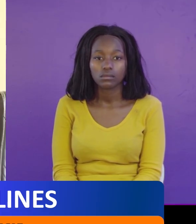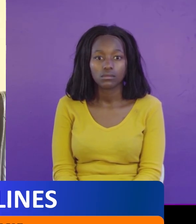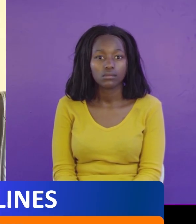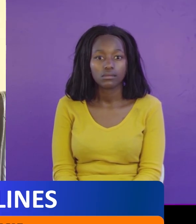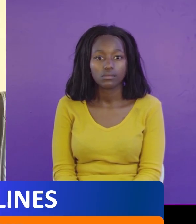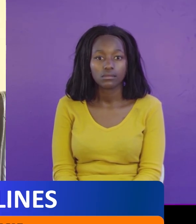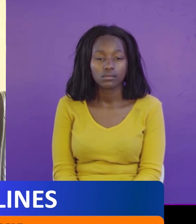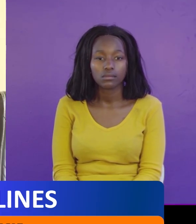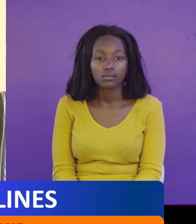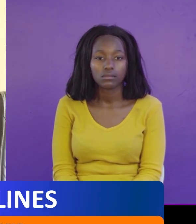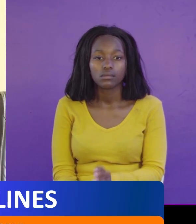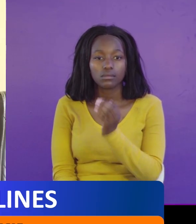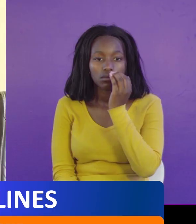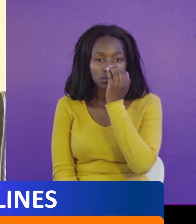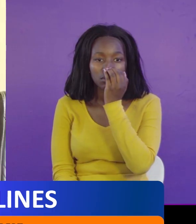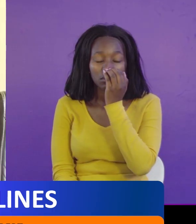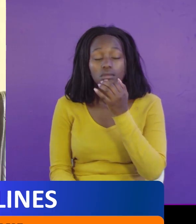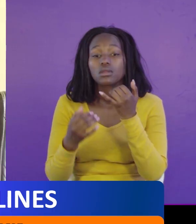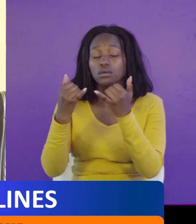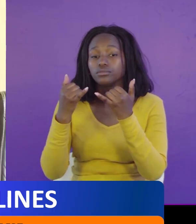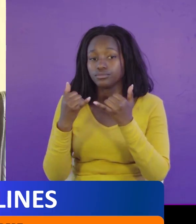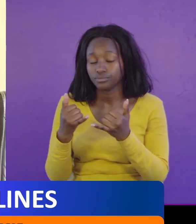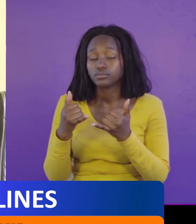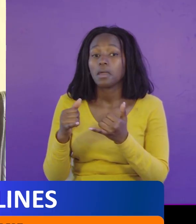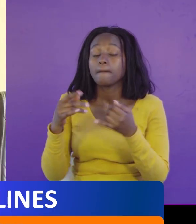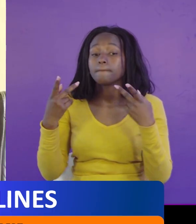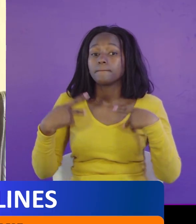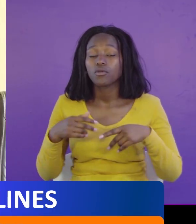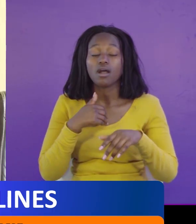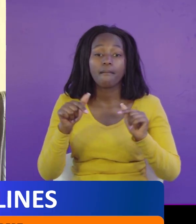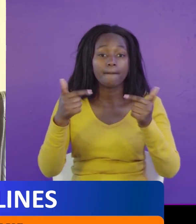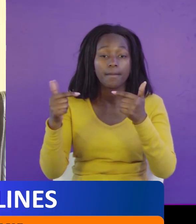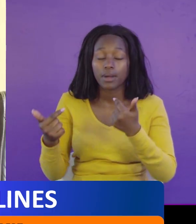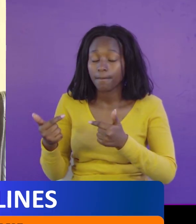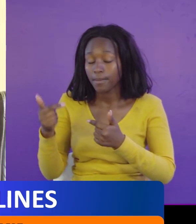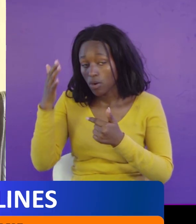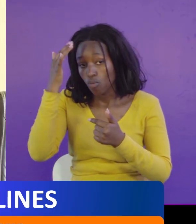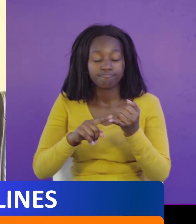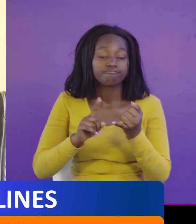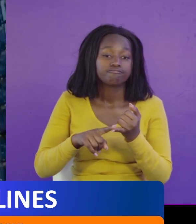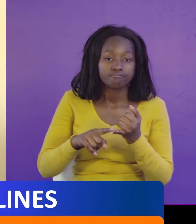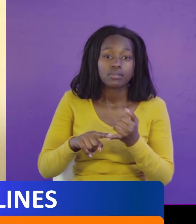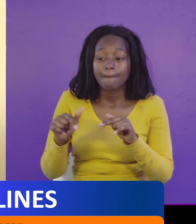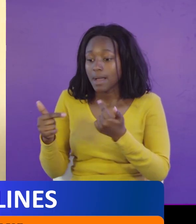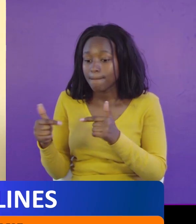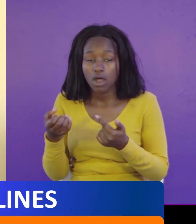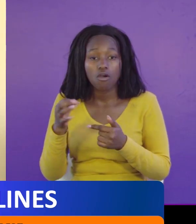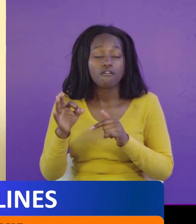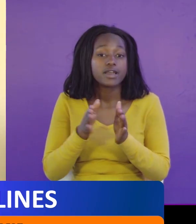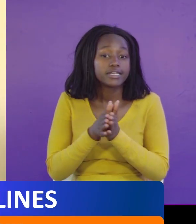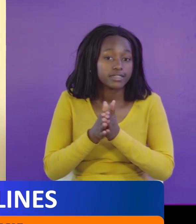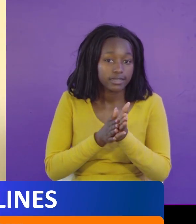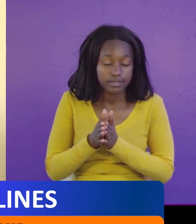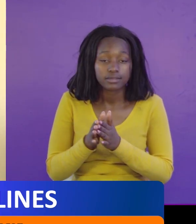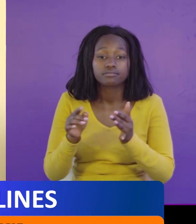for number 1, conflict of interest, number 2, complacency, uncovered